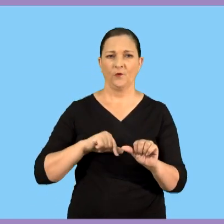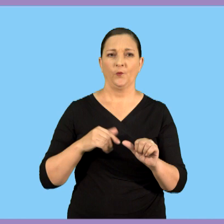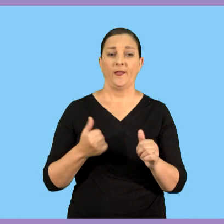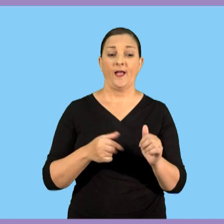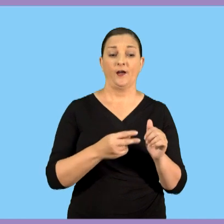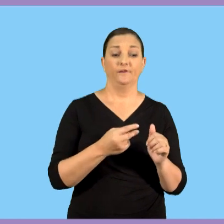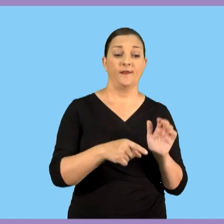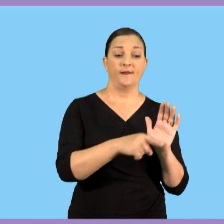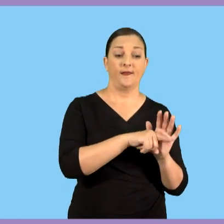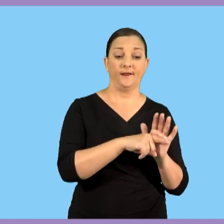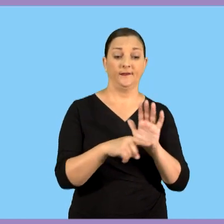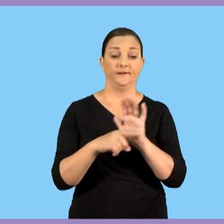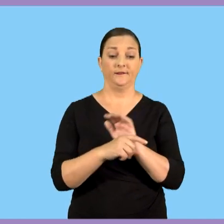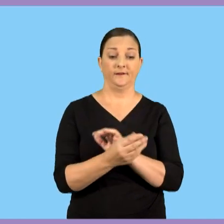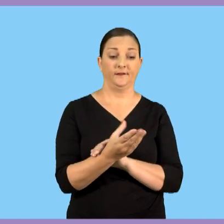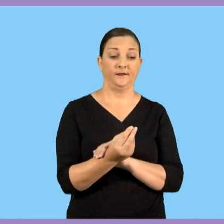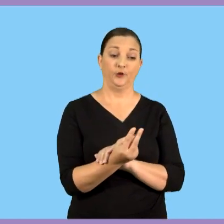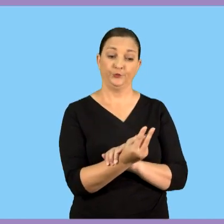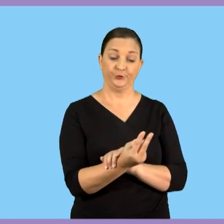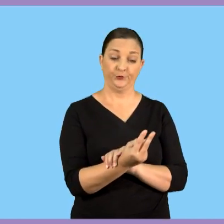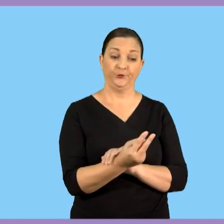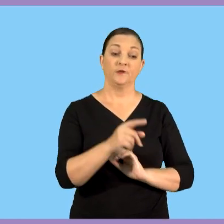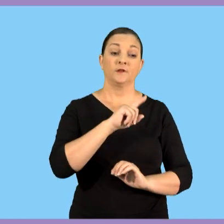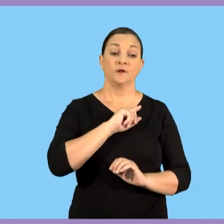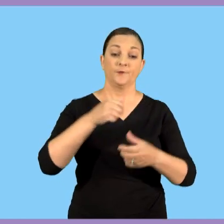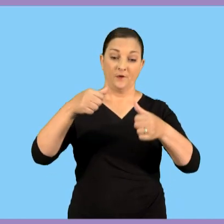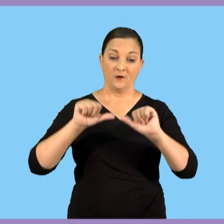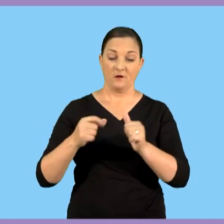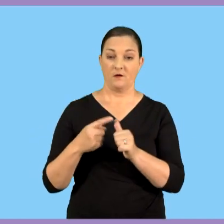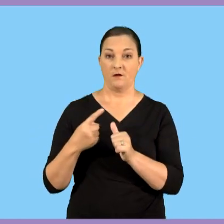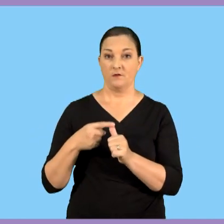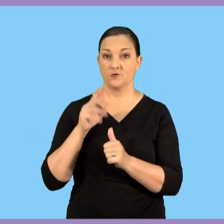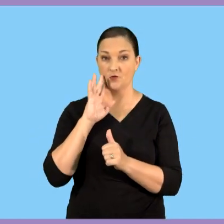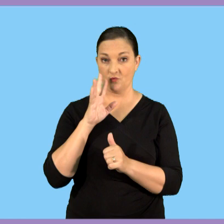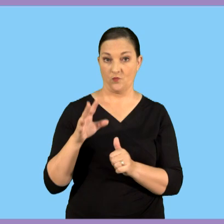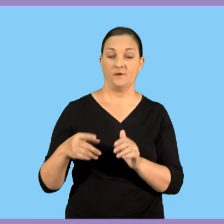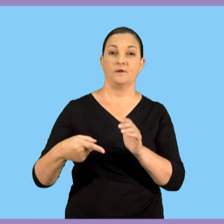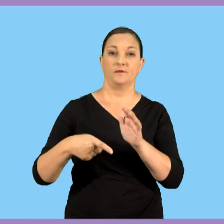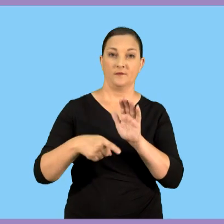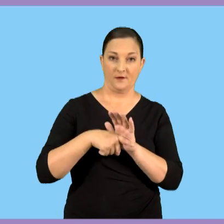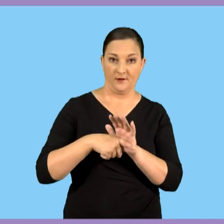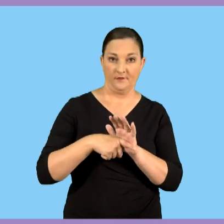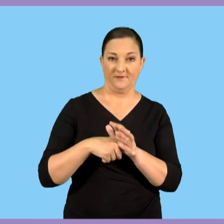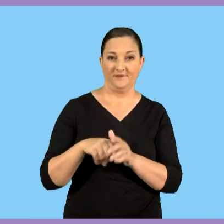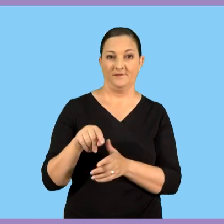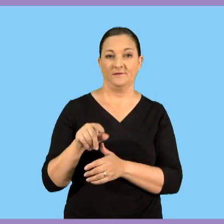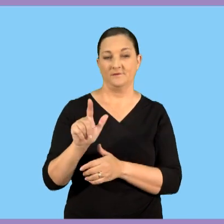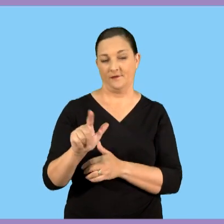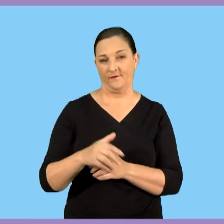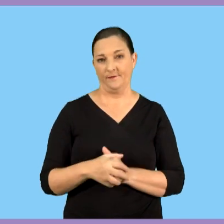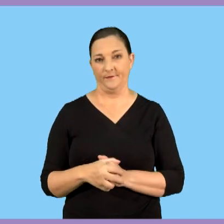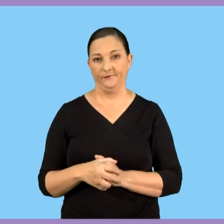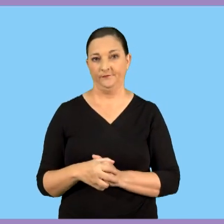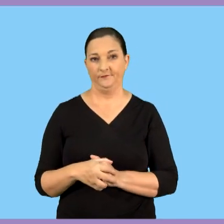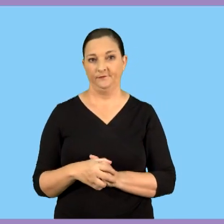subtracting two negative numbers, and then our answer there is going to be a negative